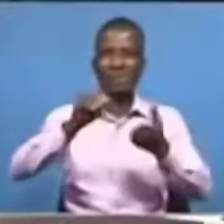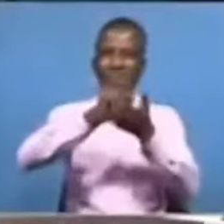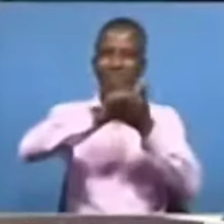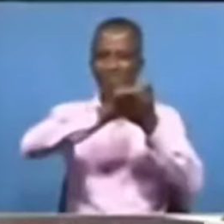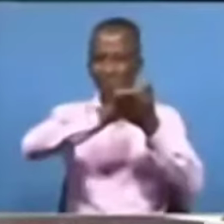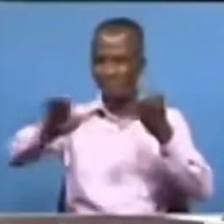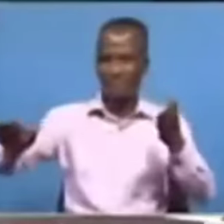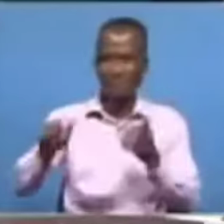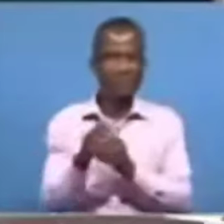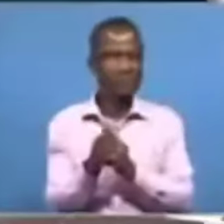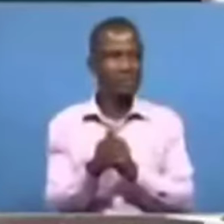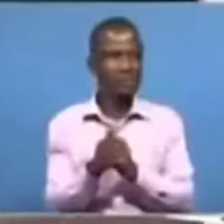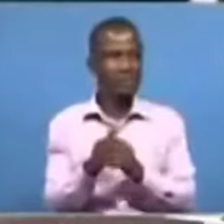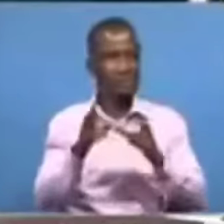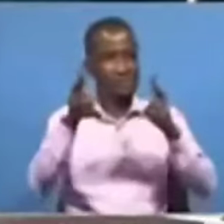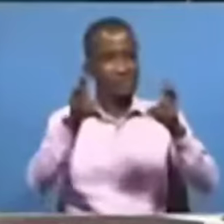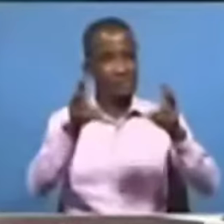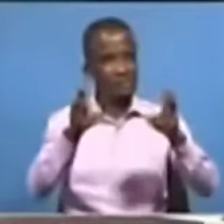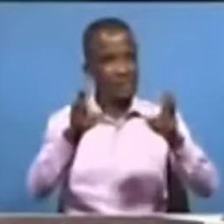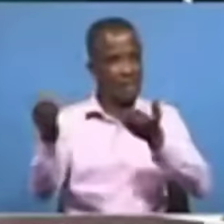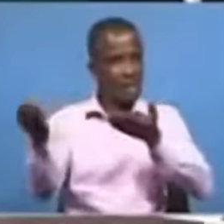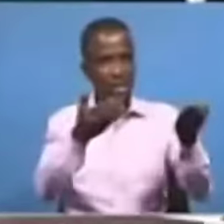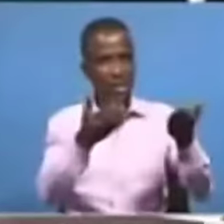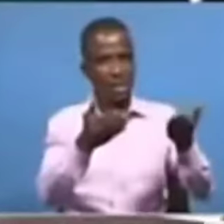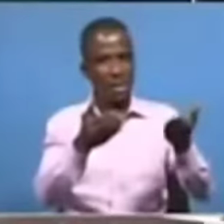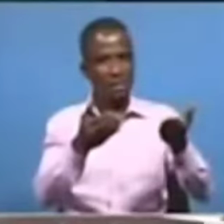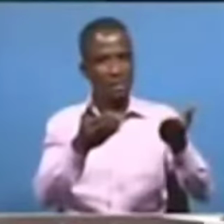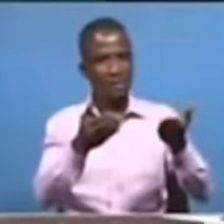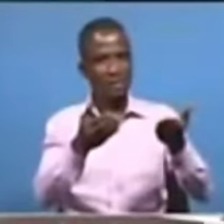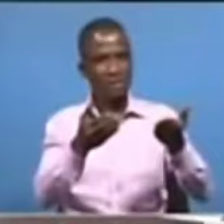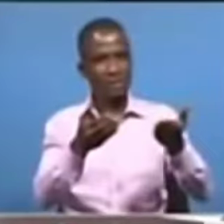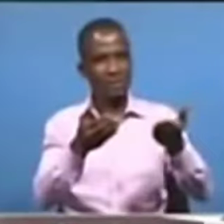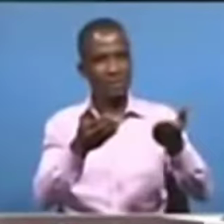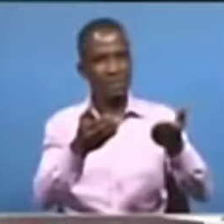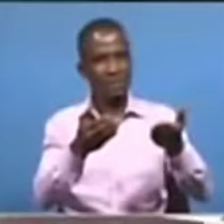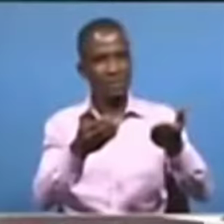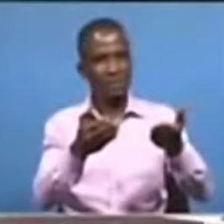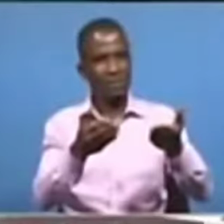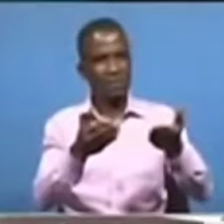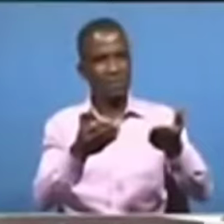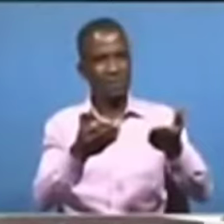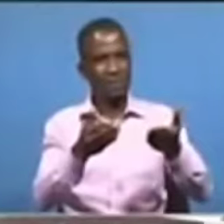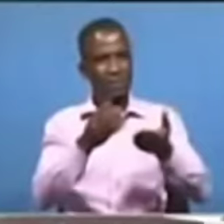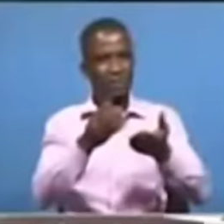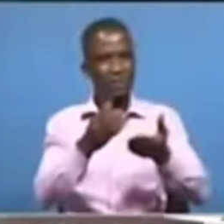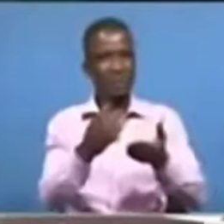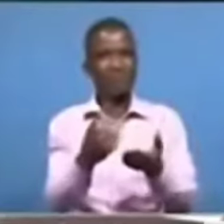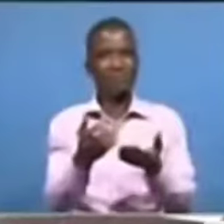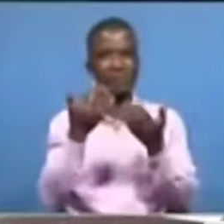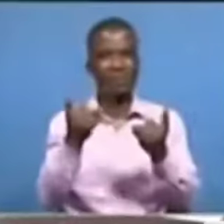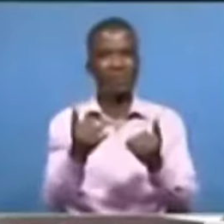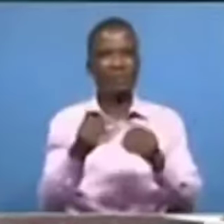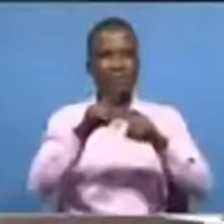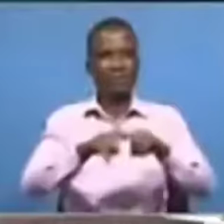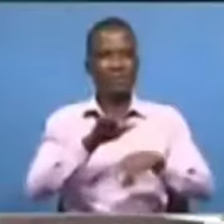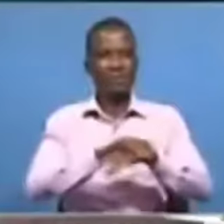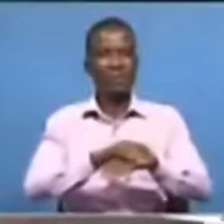dismissed the case brought before it by Joseph Dankwa, J.B. Dankwa, with regards to